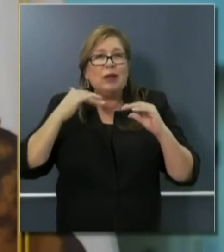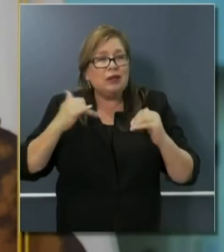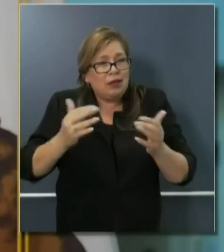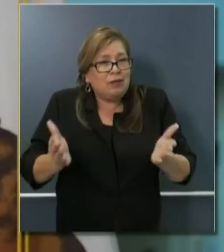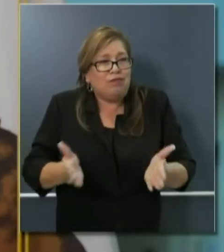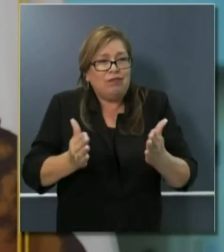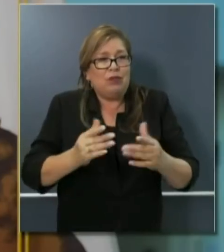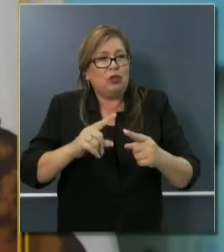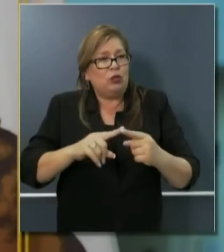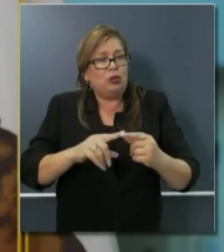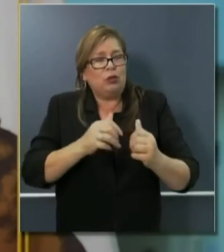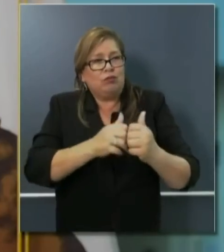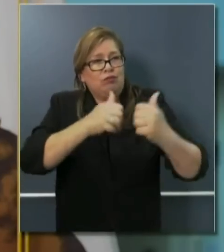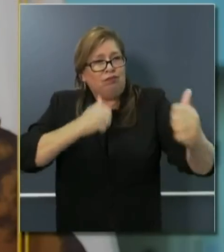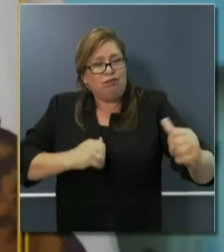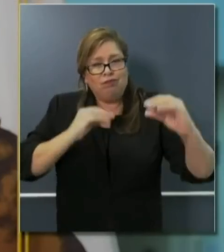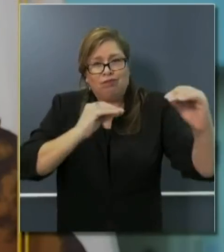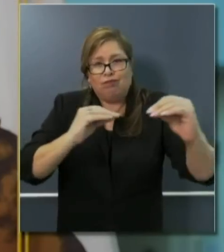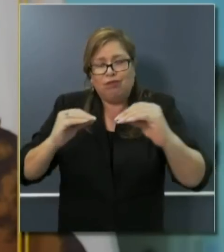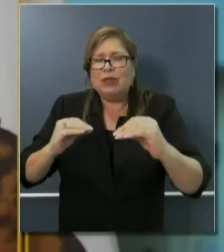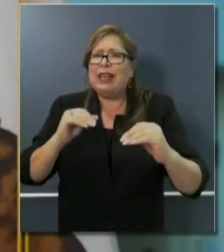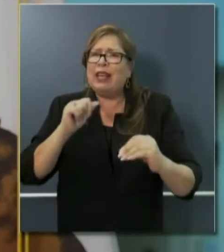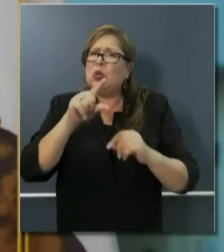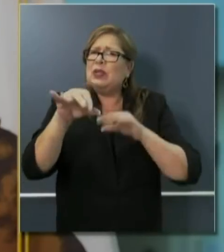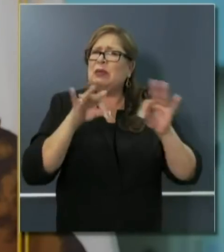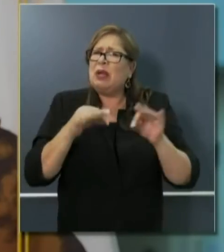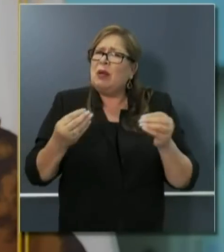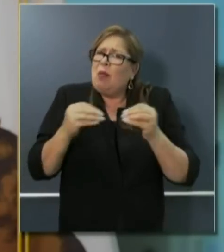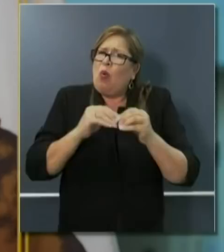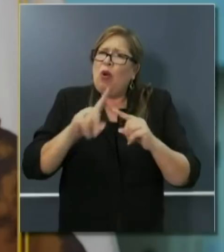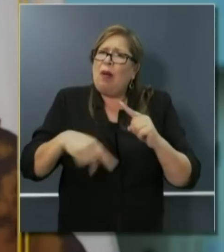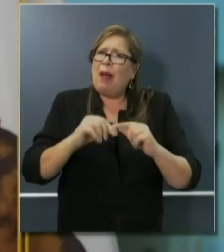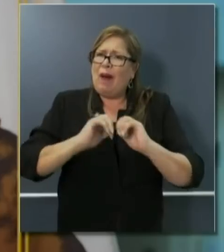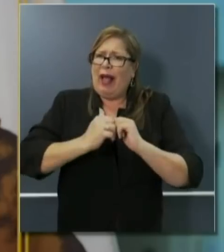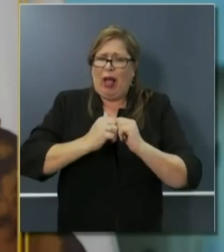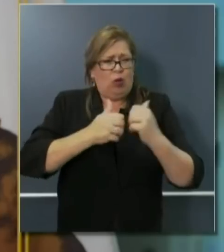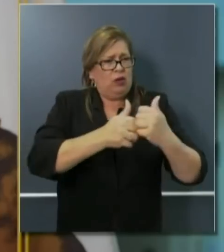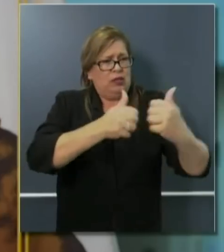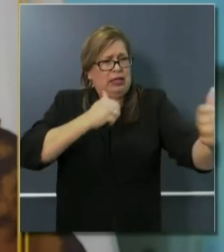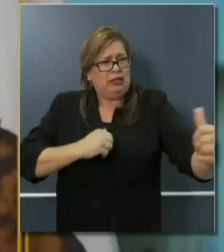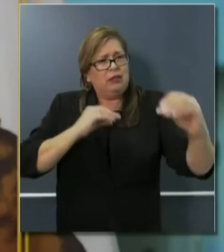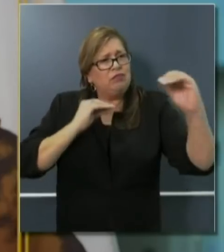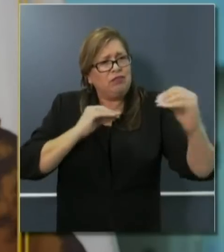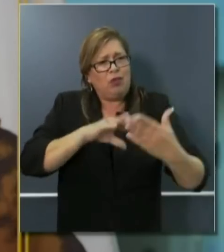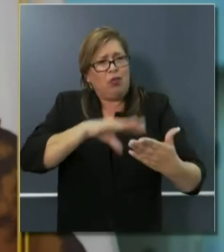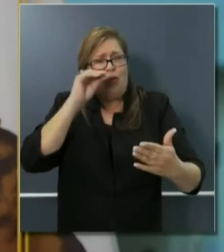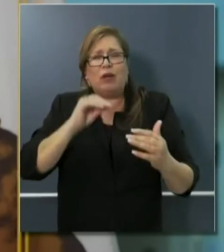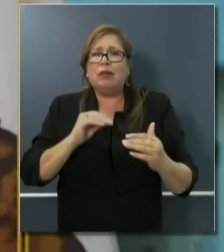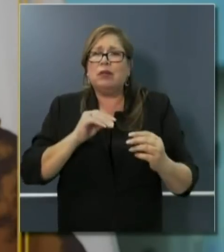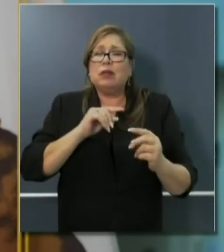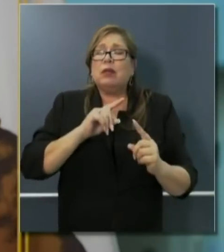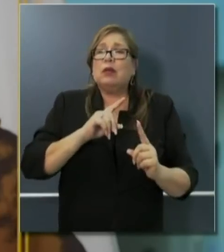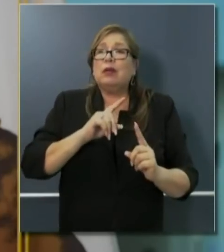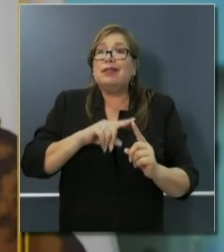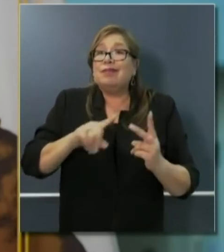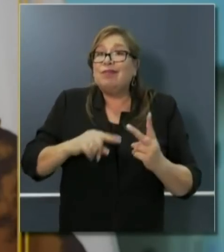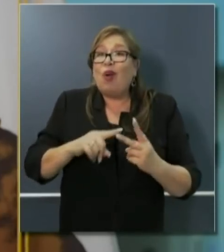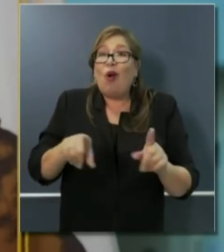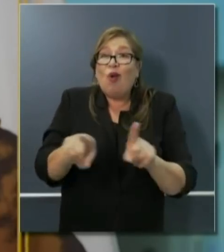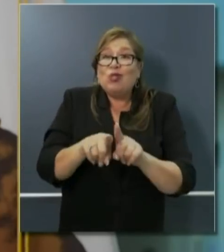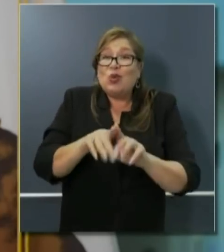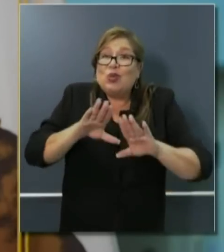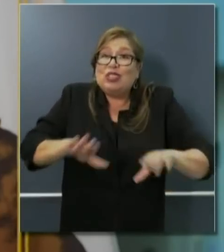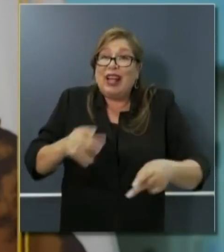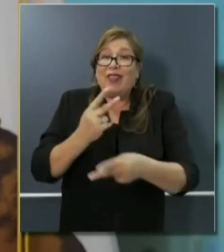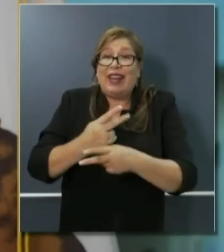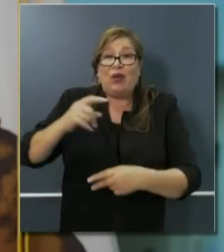can amplify a little bit more on the distance learning efforts, maybe a little bit more as well as about childcare needs within the system,